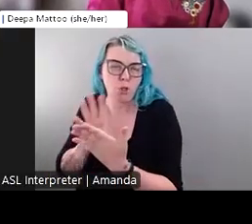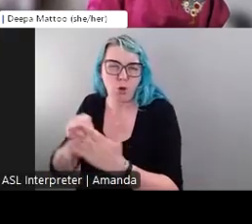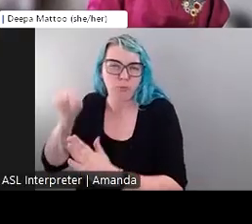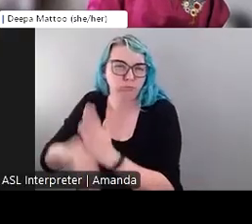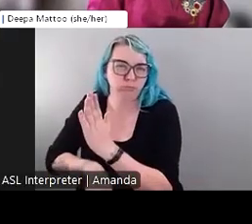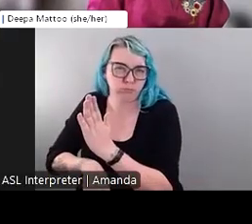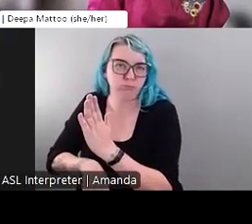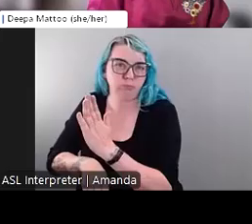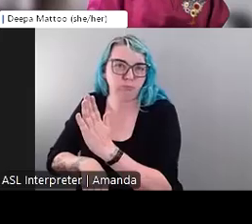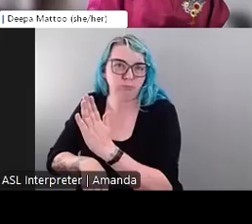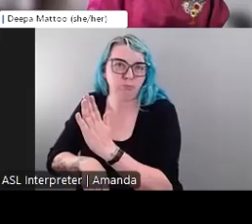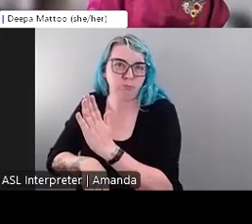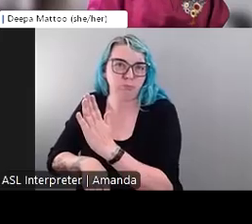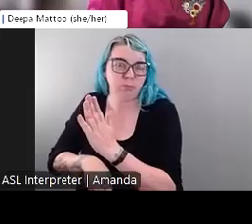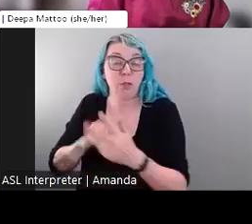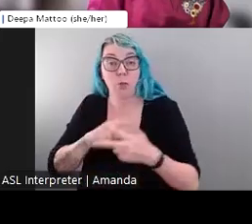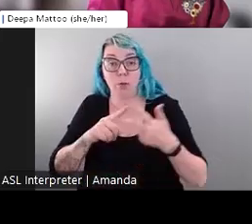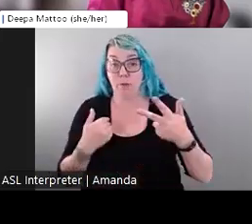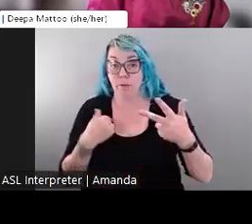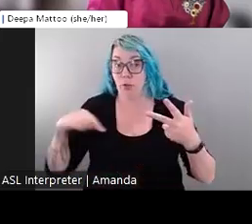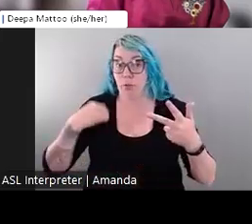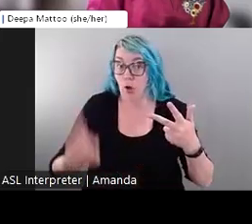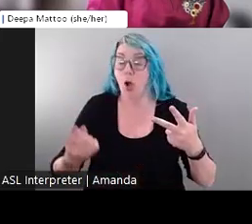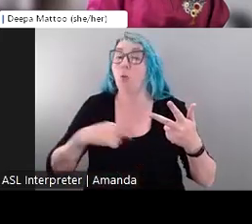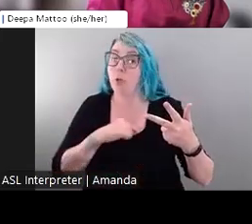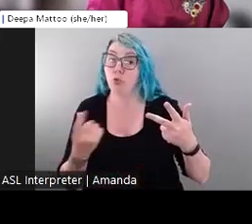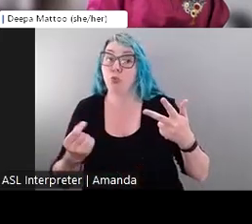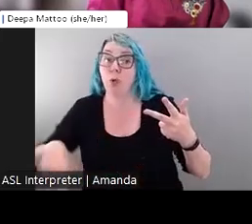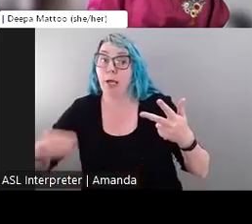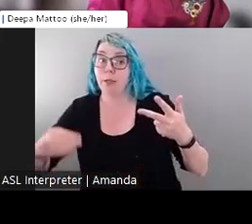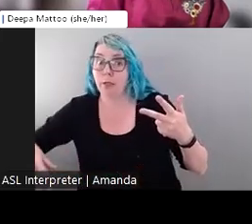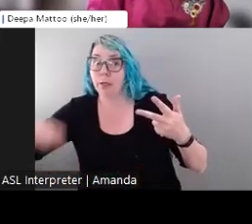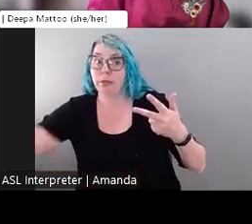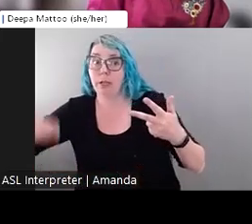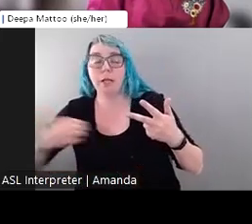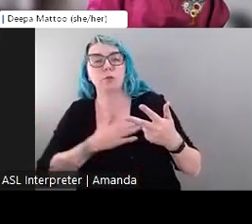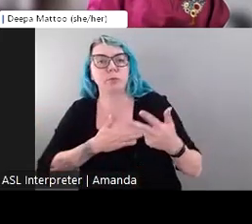new modules being consistently added, so make sure to check back for more updates.